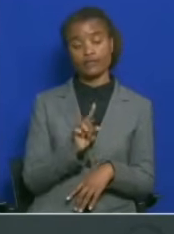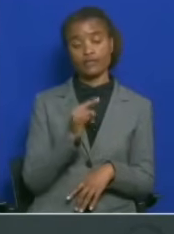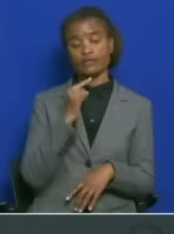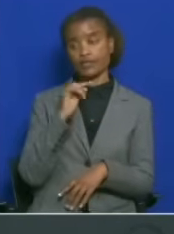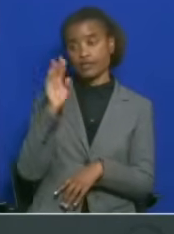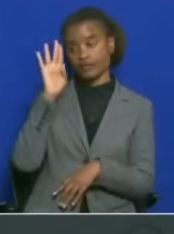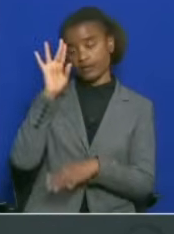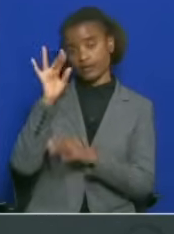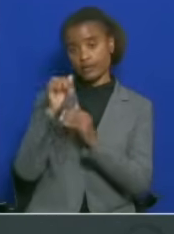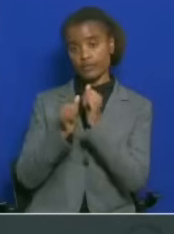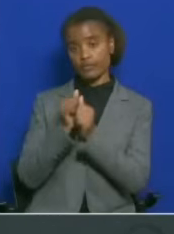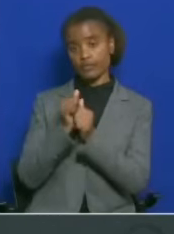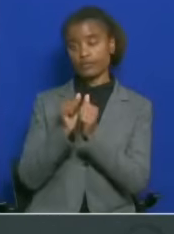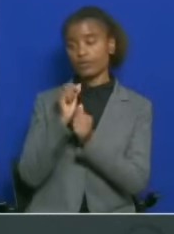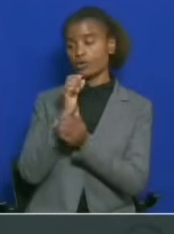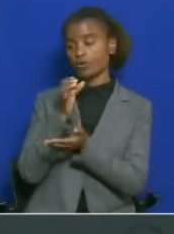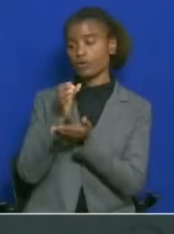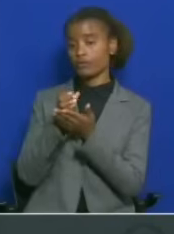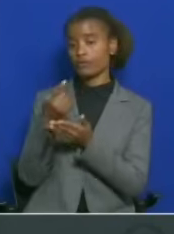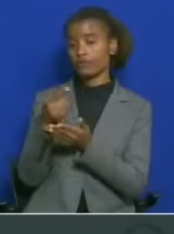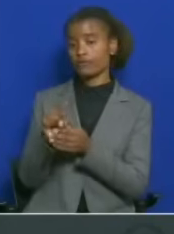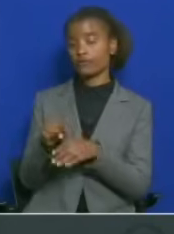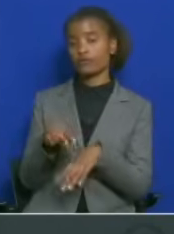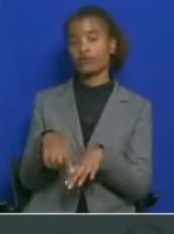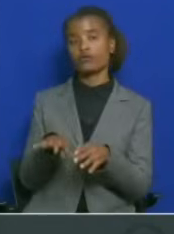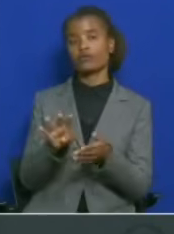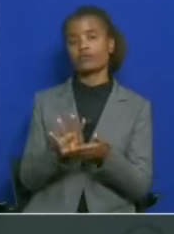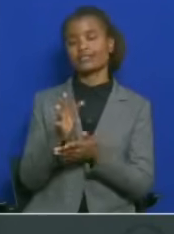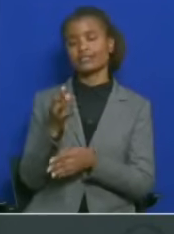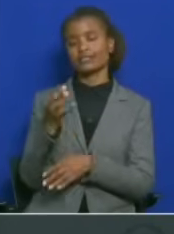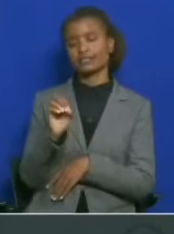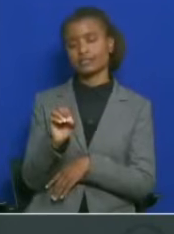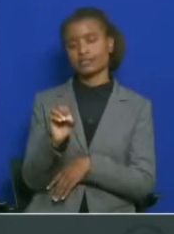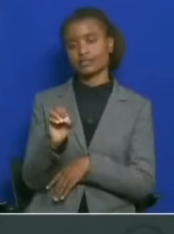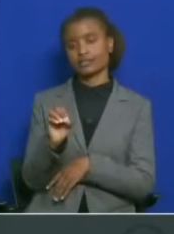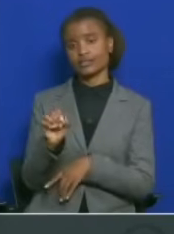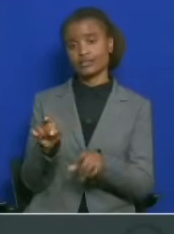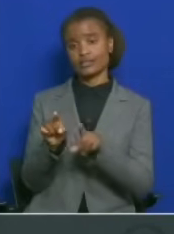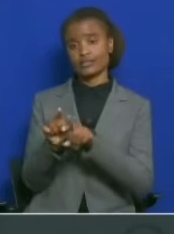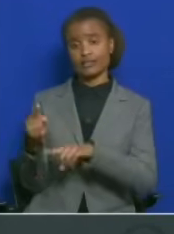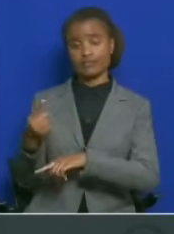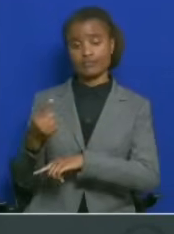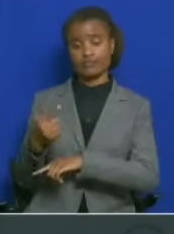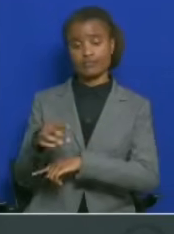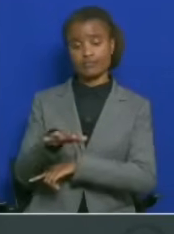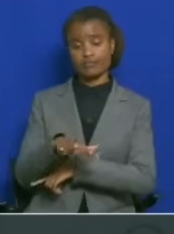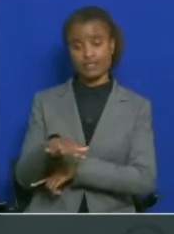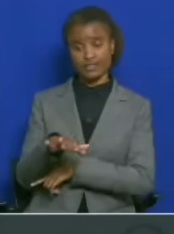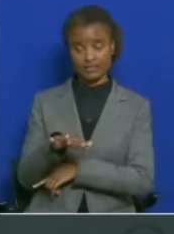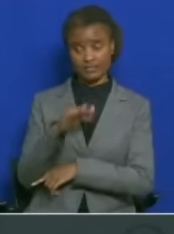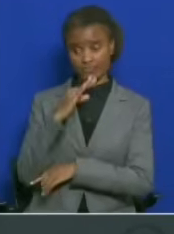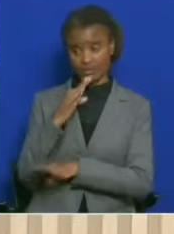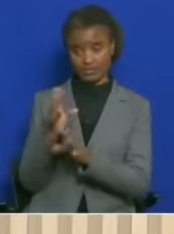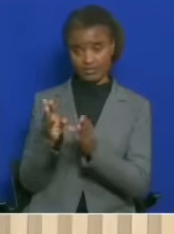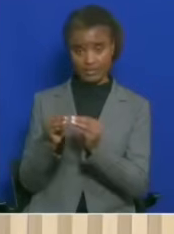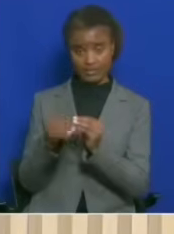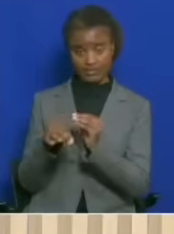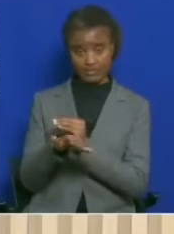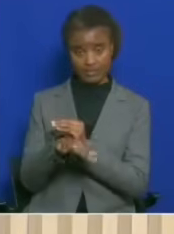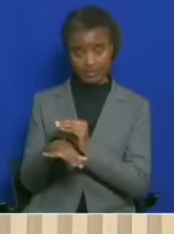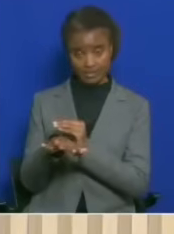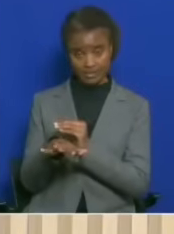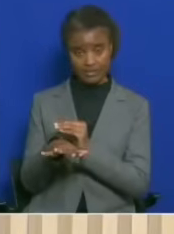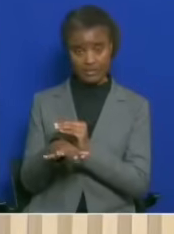for 14:30 today, same place. Is Oh, that yes. not the meeting they were referring to, the previous page?